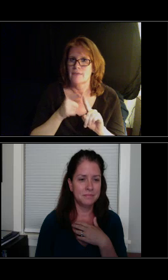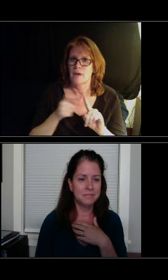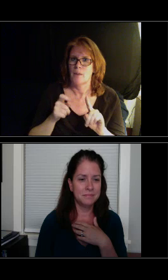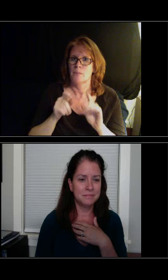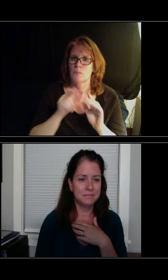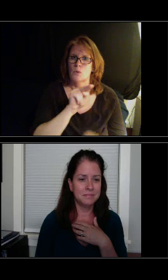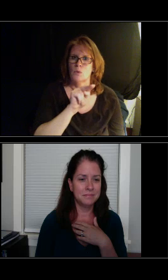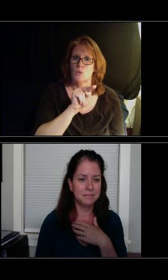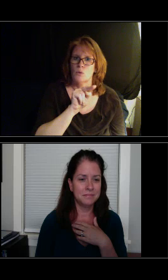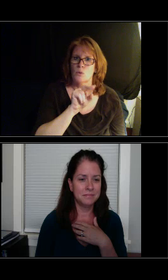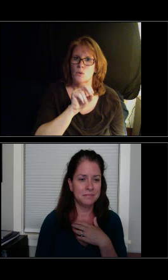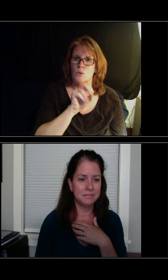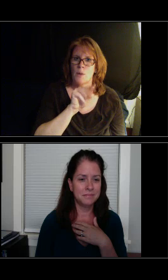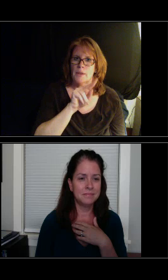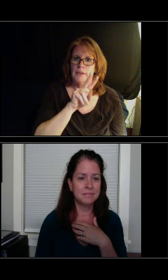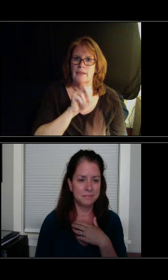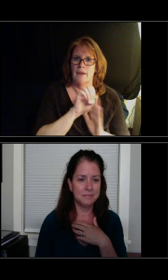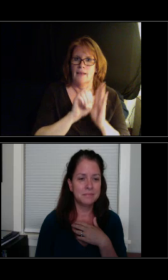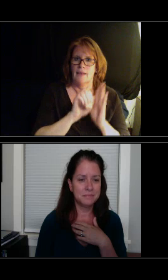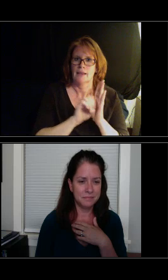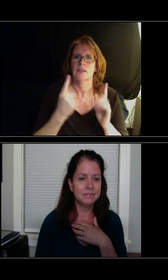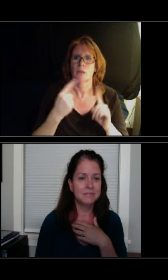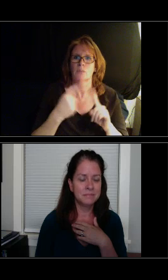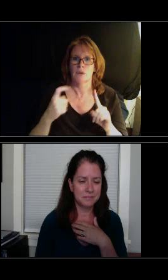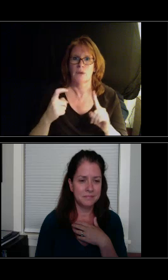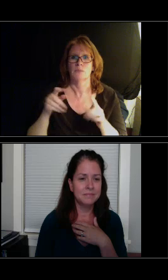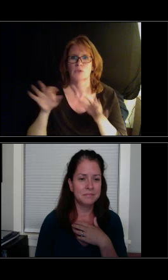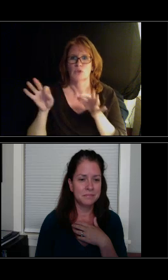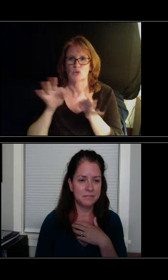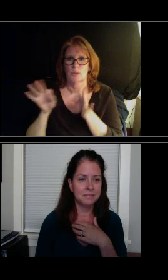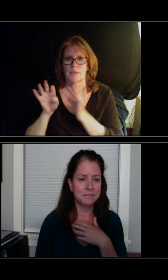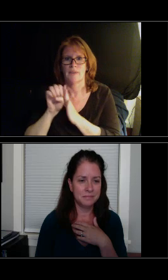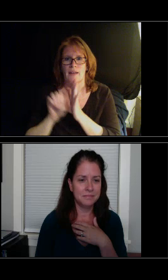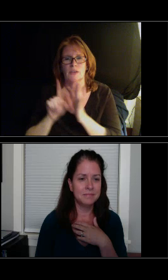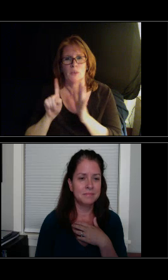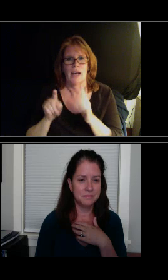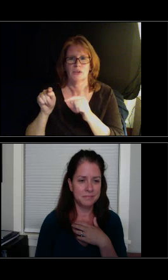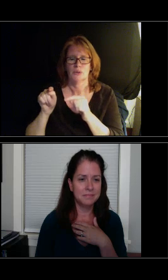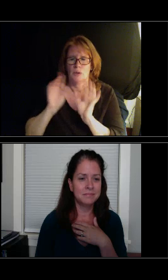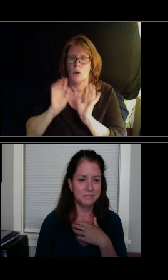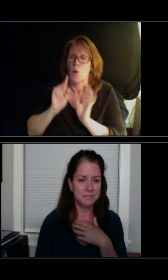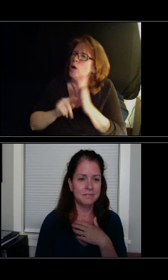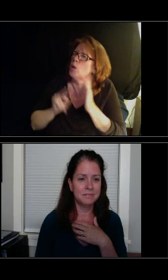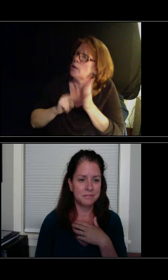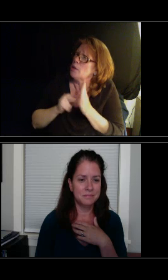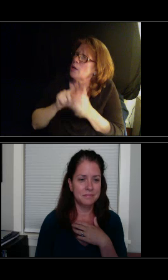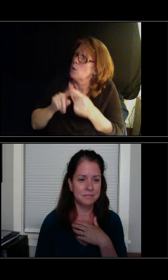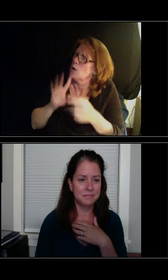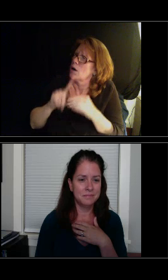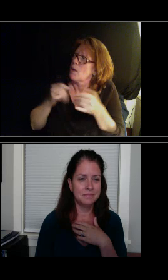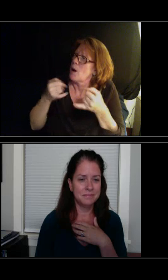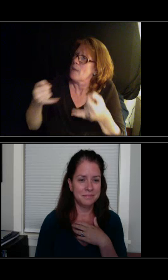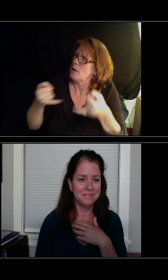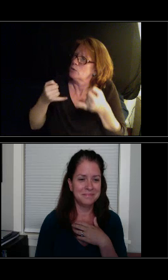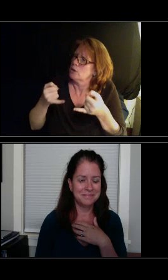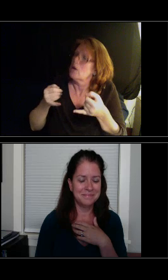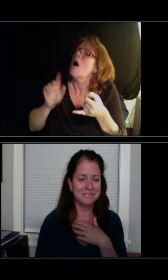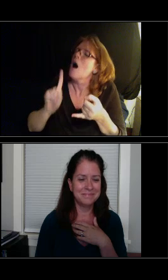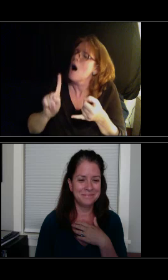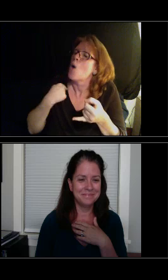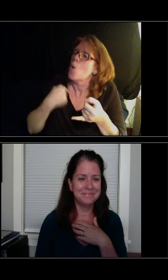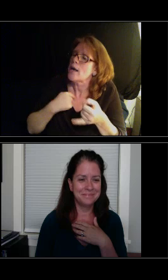the word boundaries itself is a metaphor, but it's not taken from normative ethics. It's taken from descriptive ethics. So